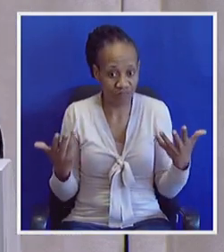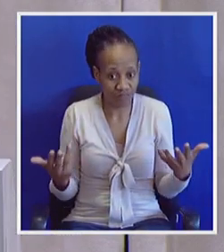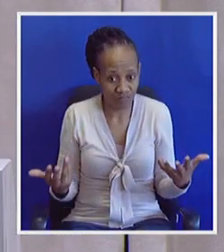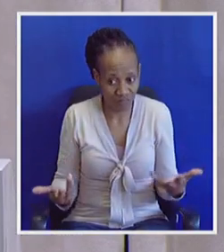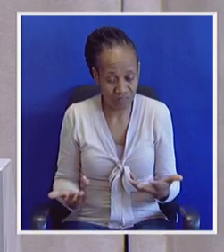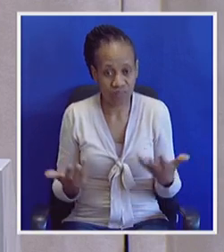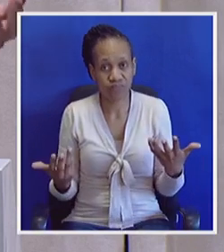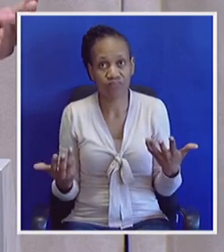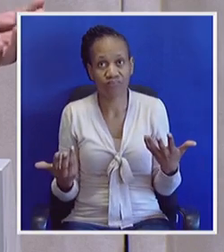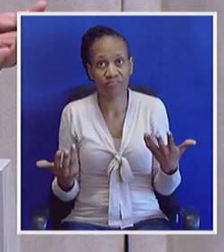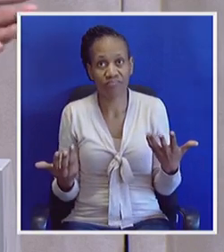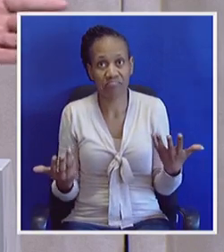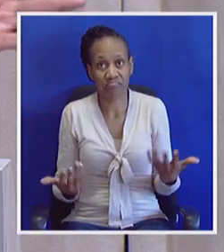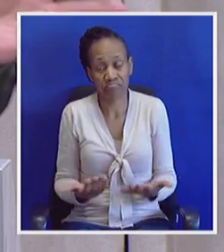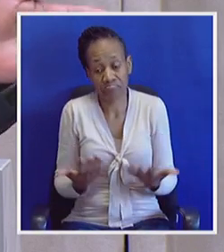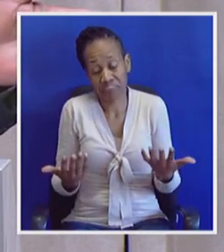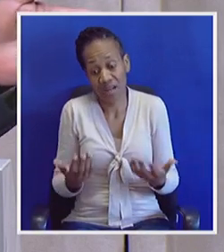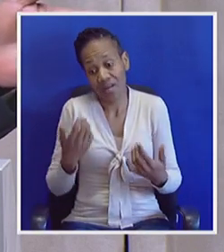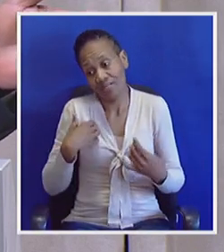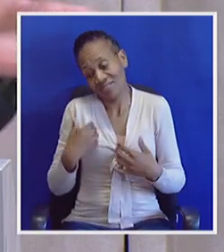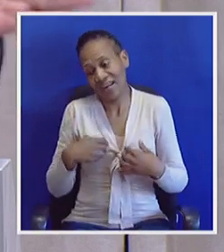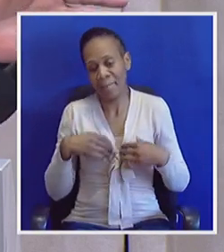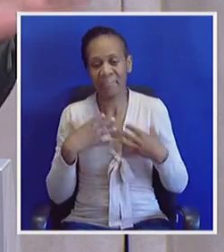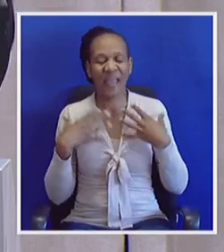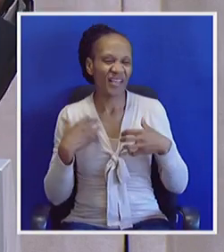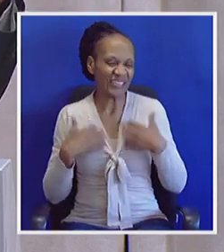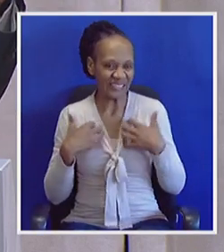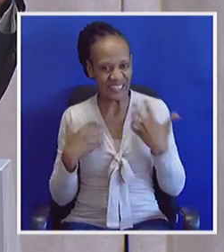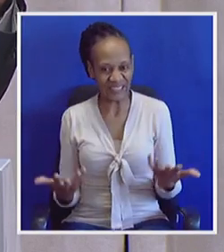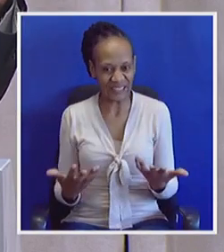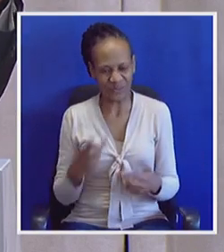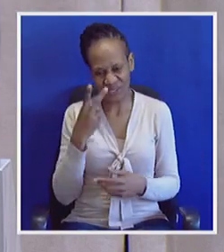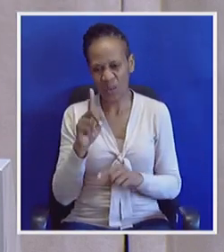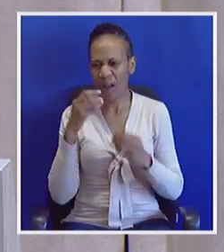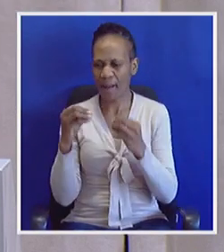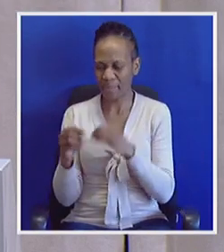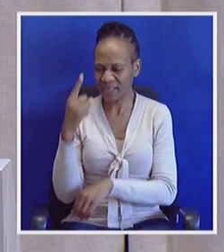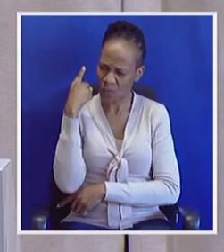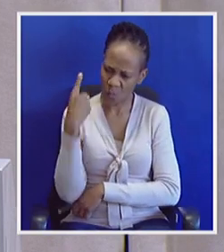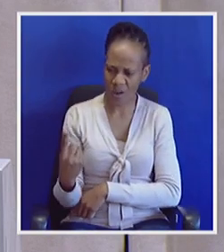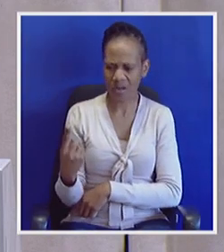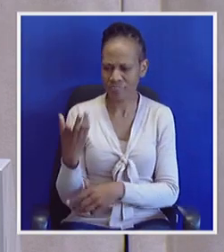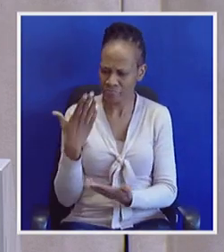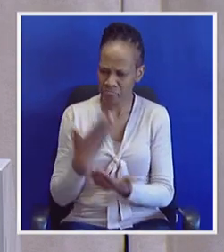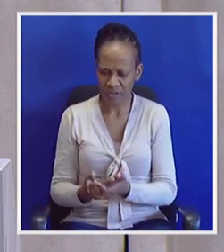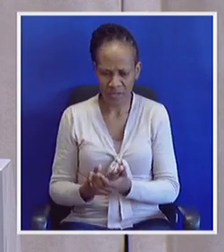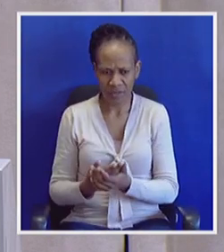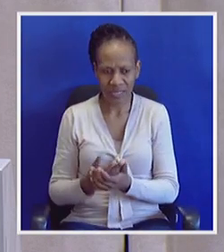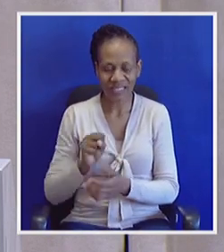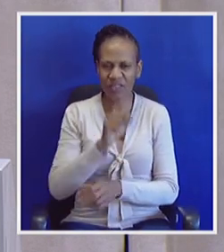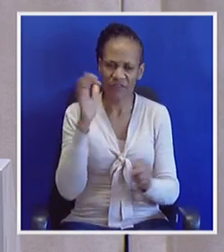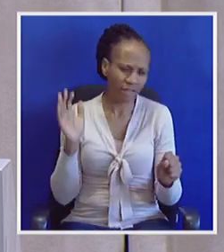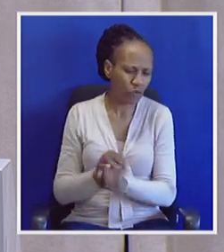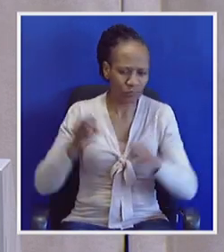by my own personal silly tendencies of being impressed by how one company is able to light up the whole